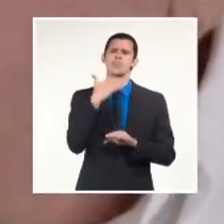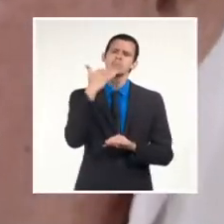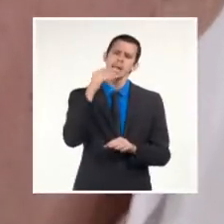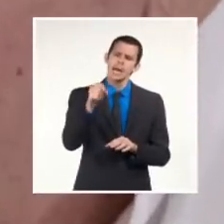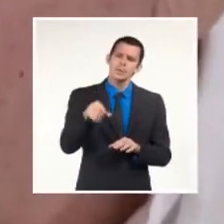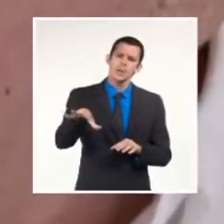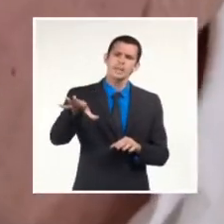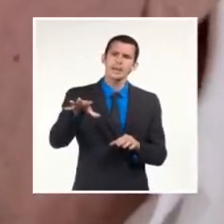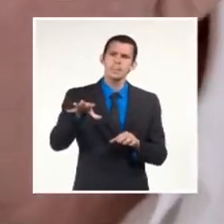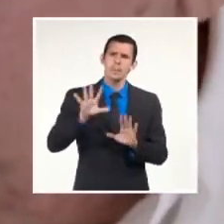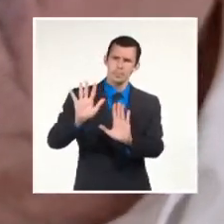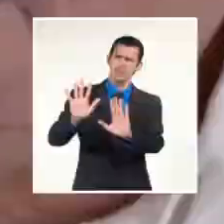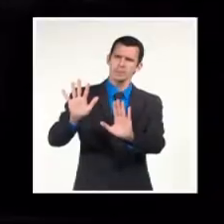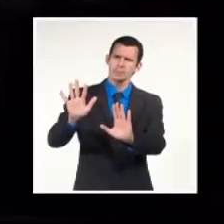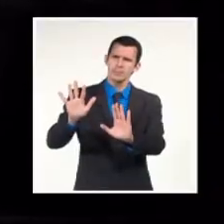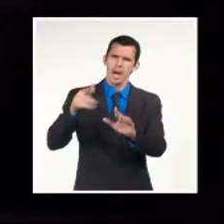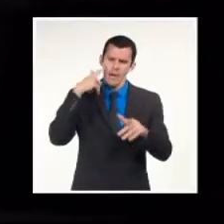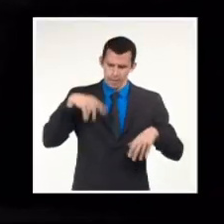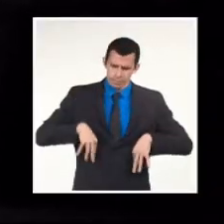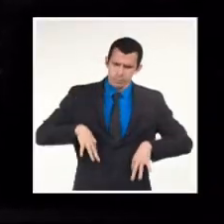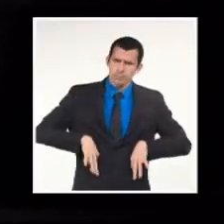Y él dijo que sí.